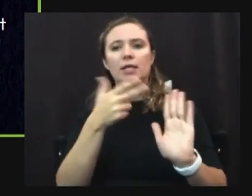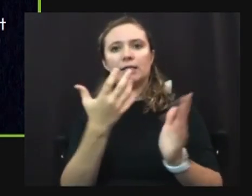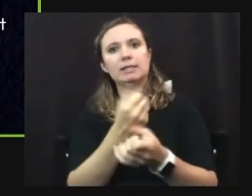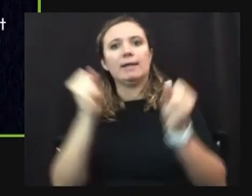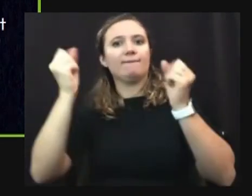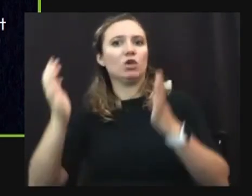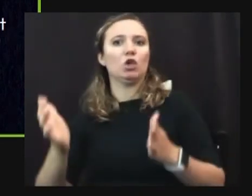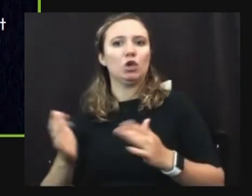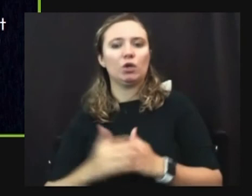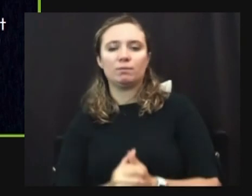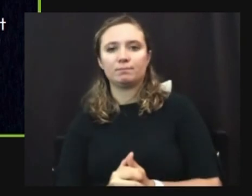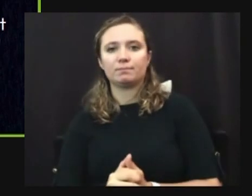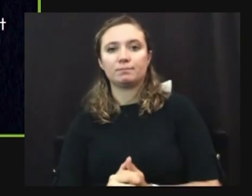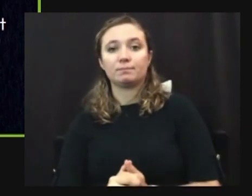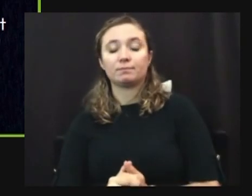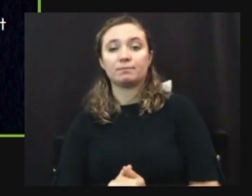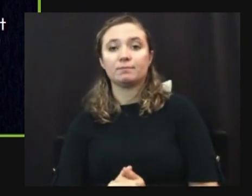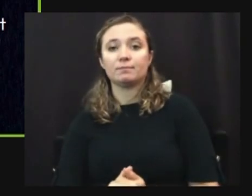savior,